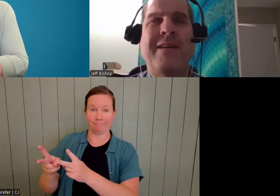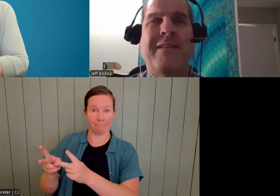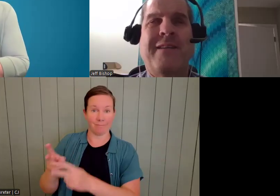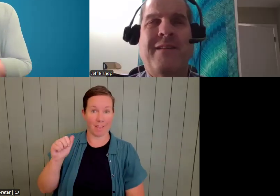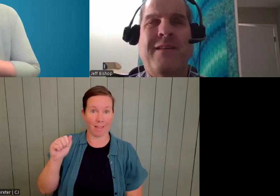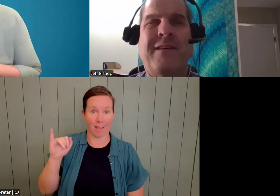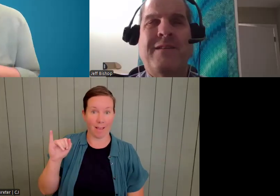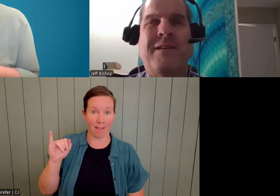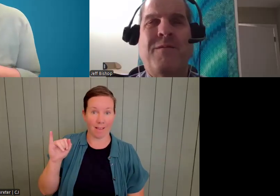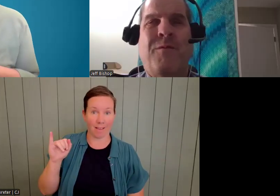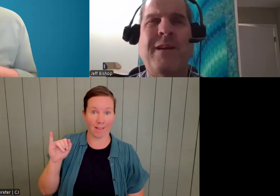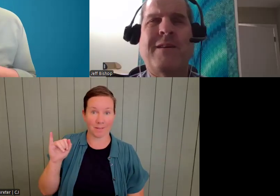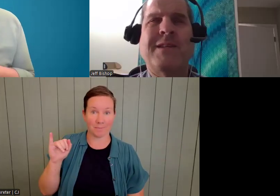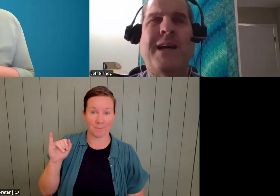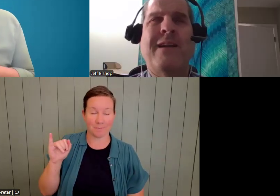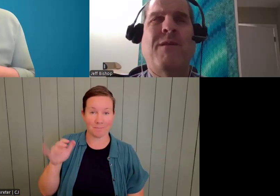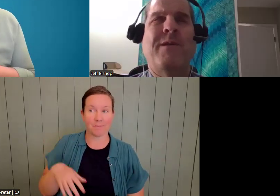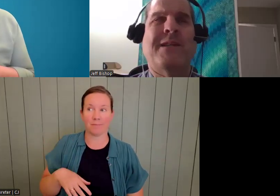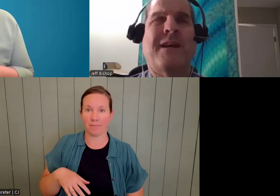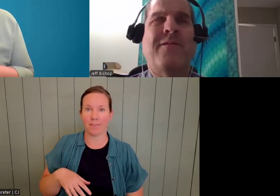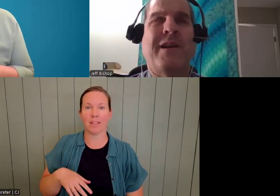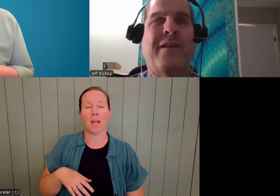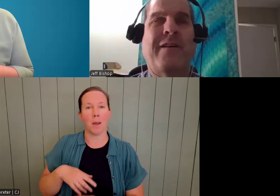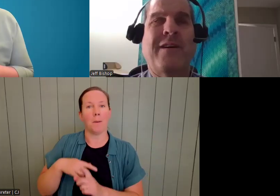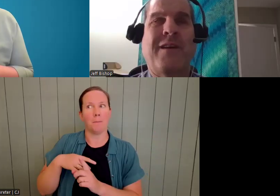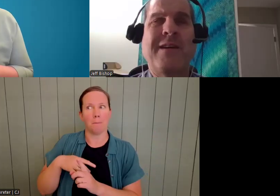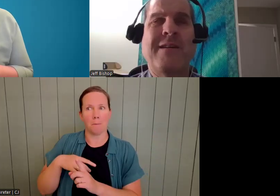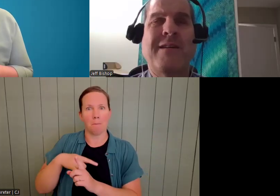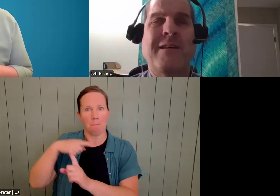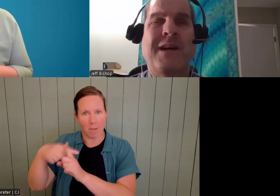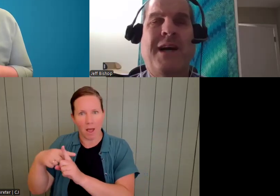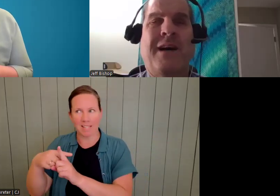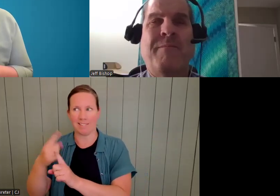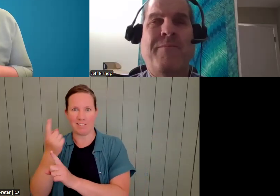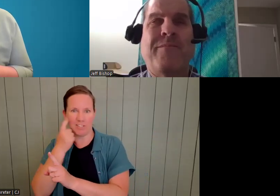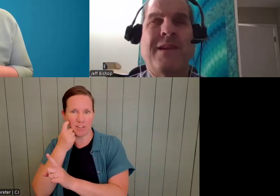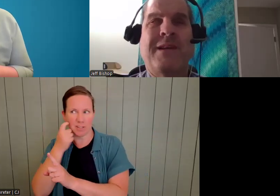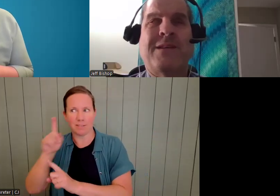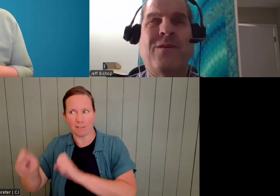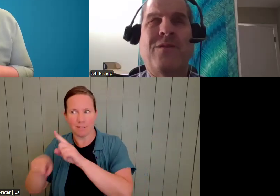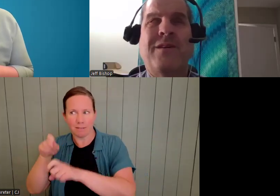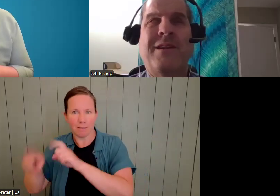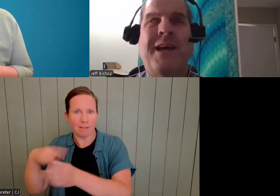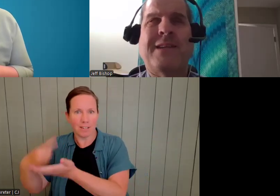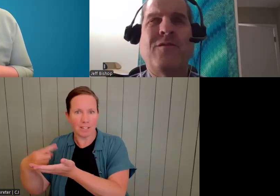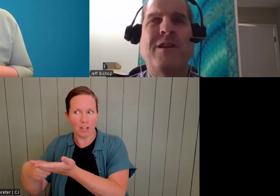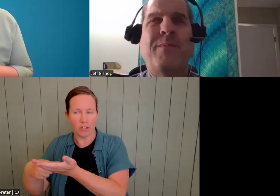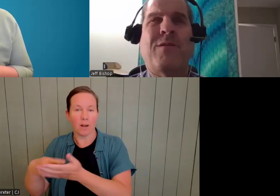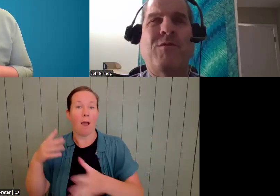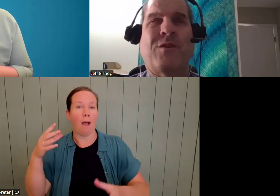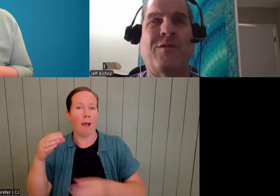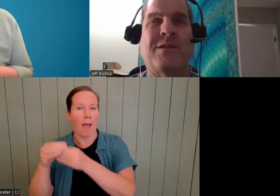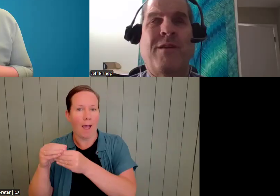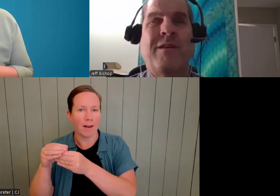AI right alongside of what we just covered here. Okay. Um, so that's going to